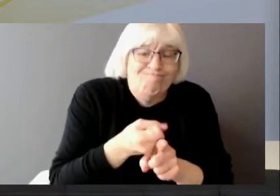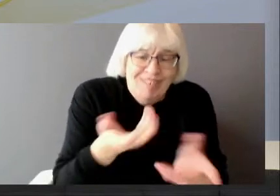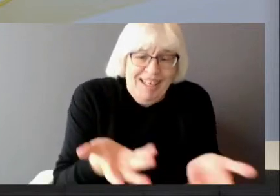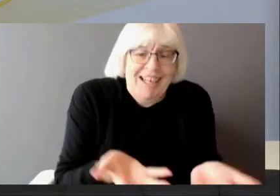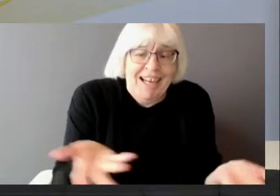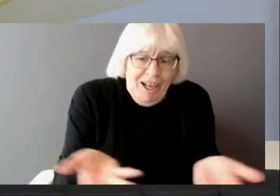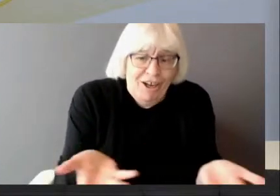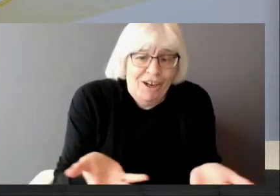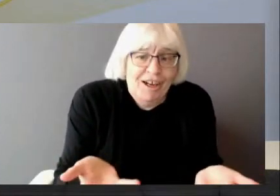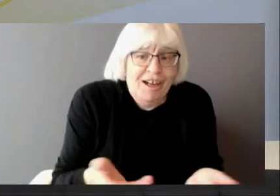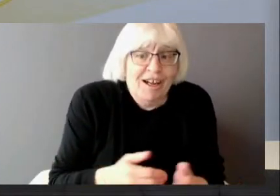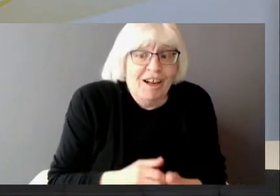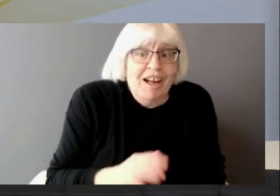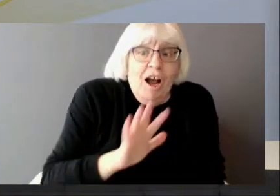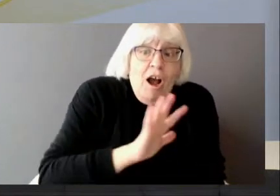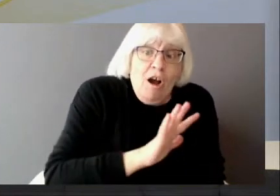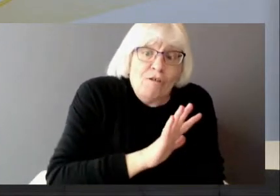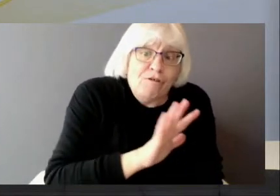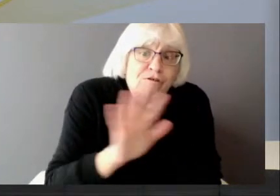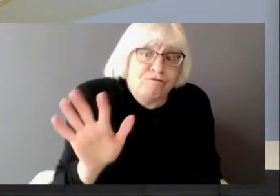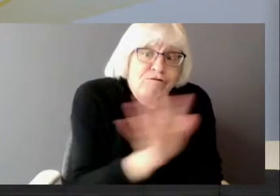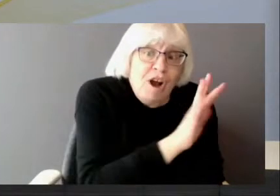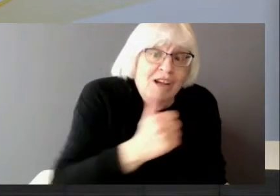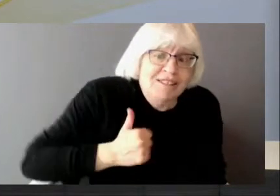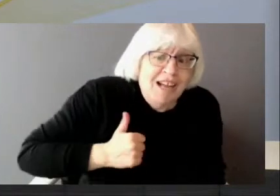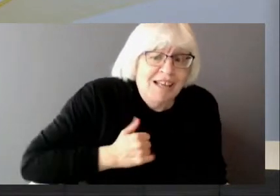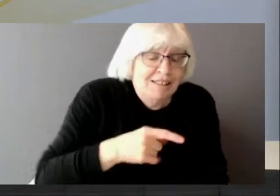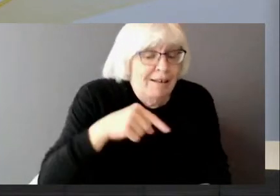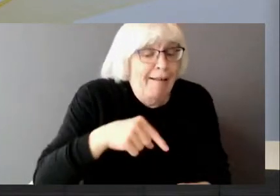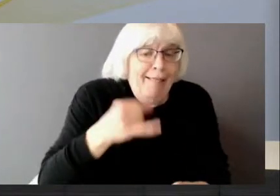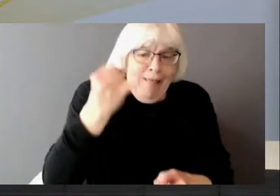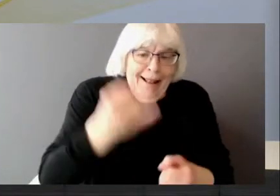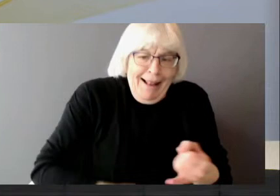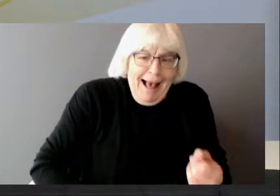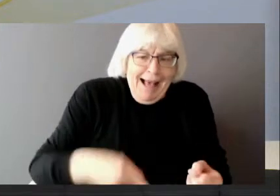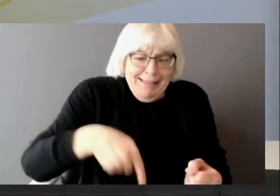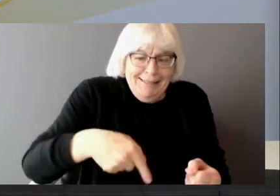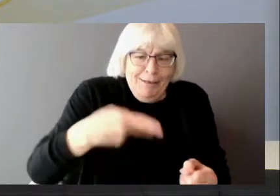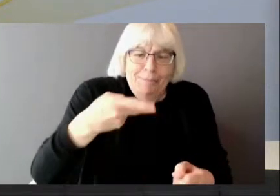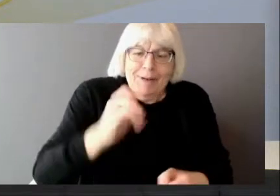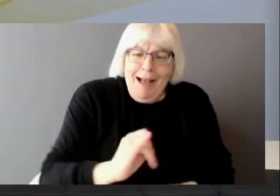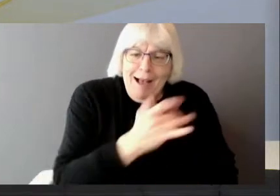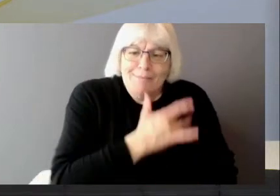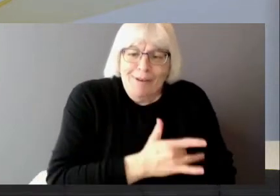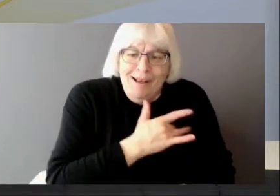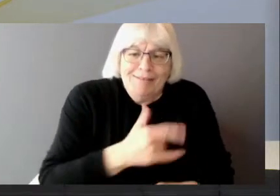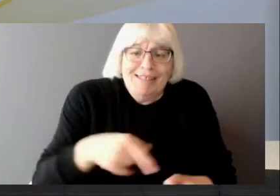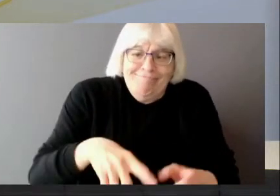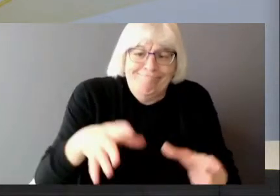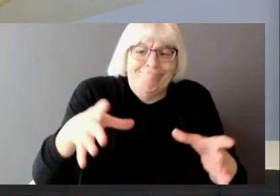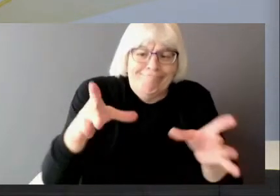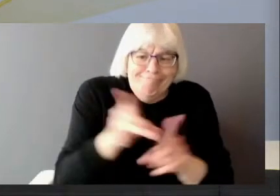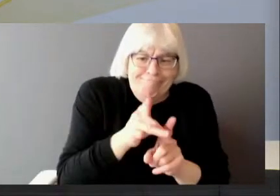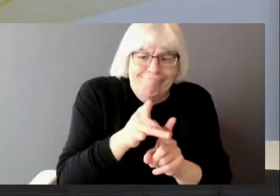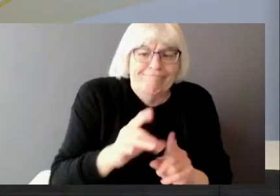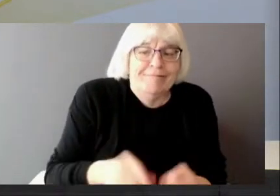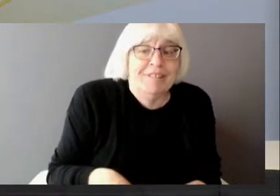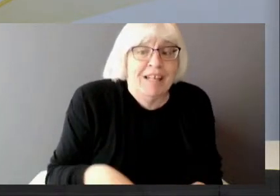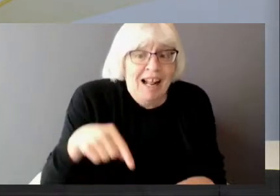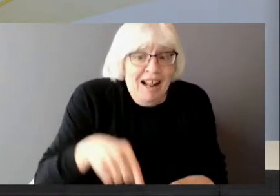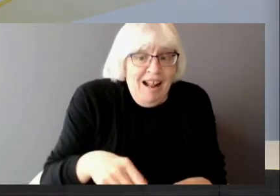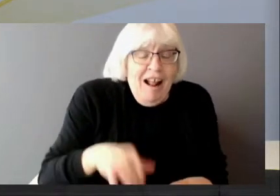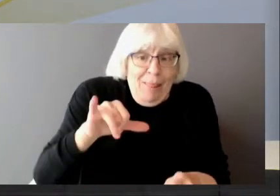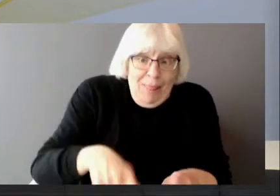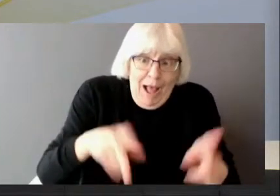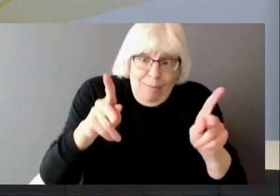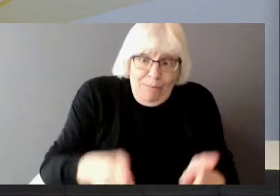case. Fortunately, the individual diagnosed with the variant strain went into self-isolation as soon as he arrived in PEI and